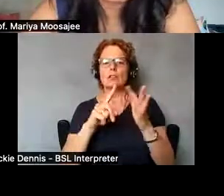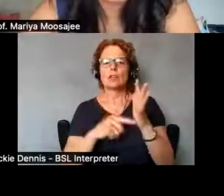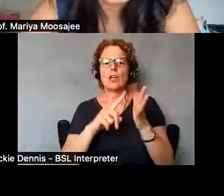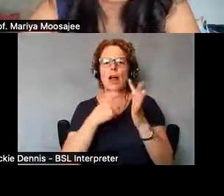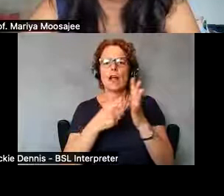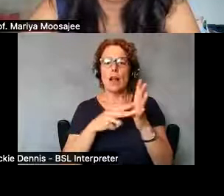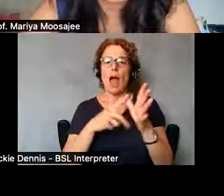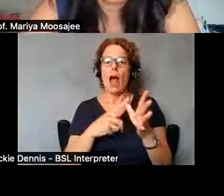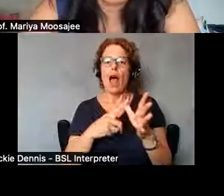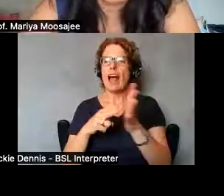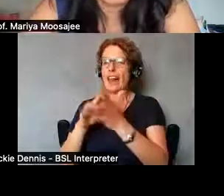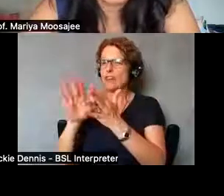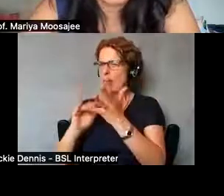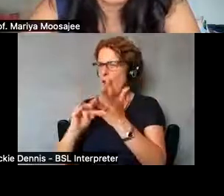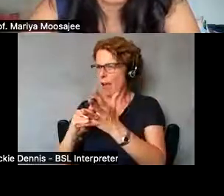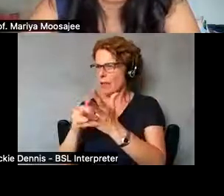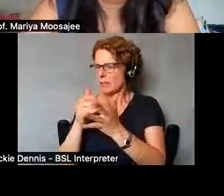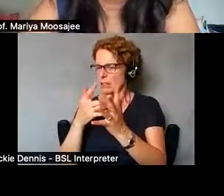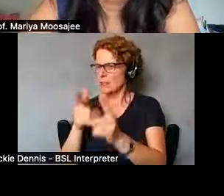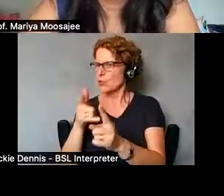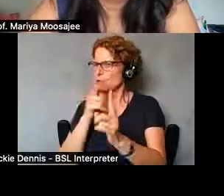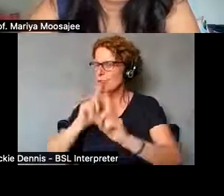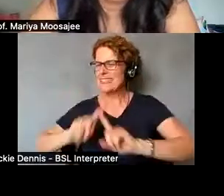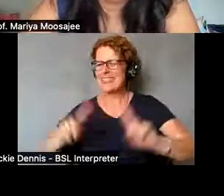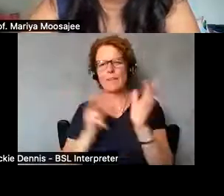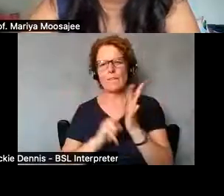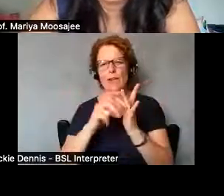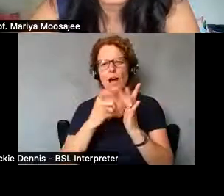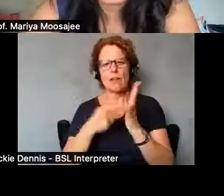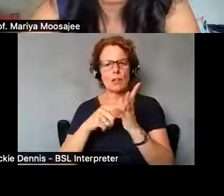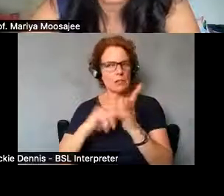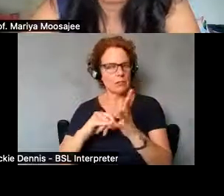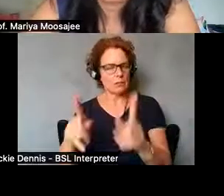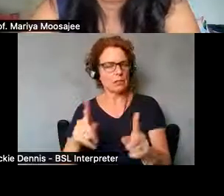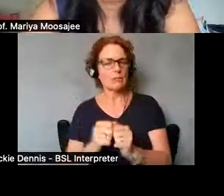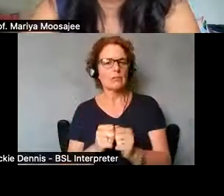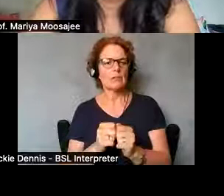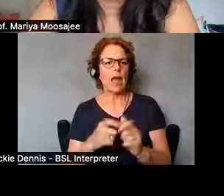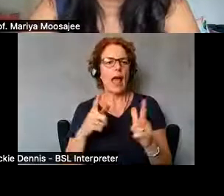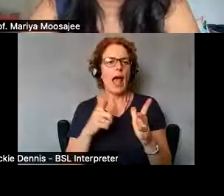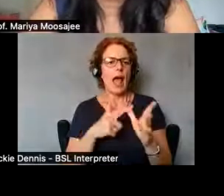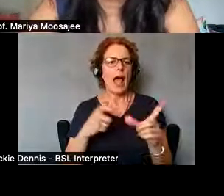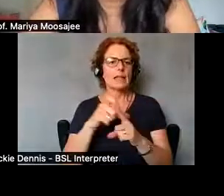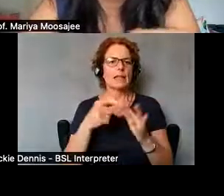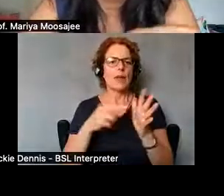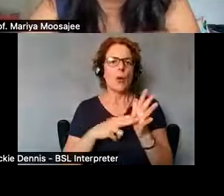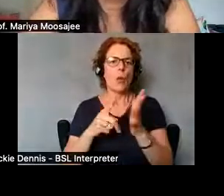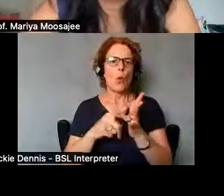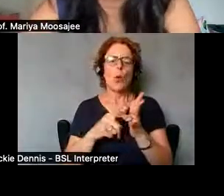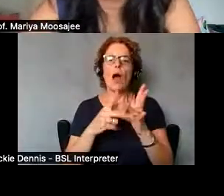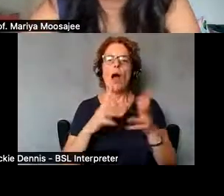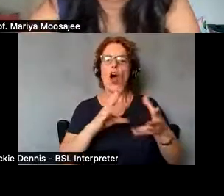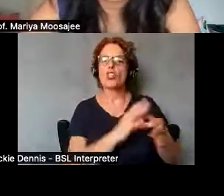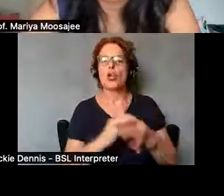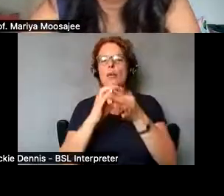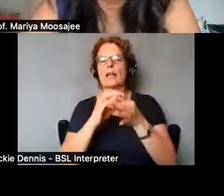NHS, uses a different type of virus called the adeno-associated virus. And this is or